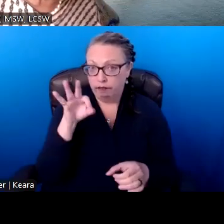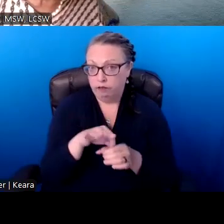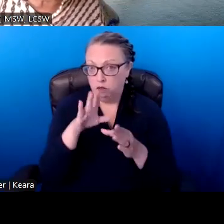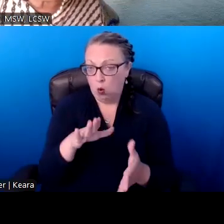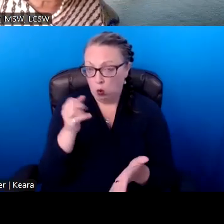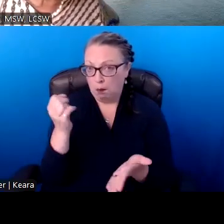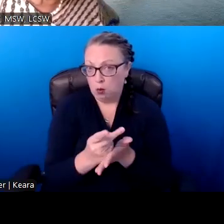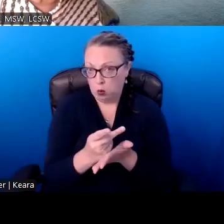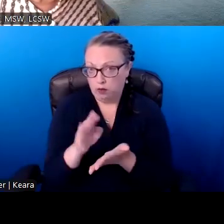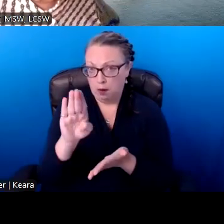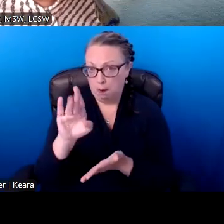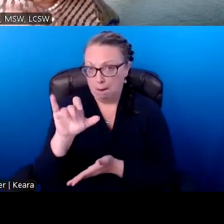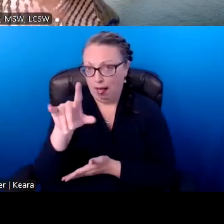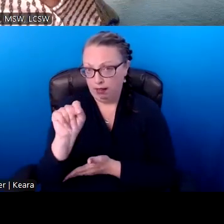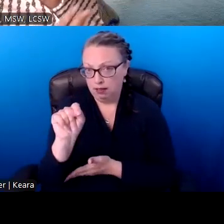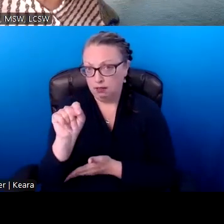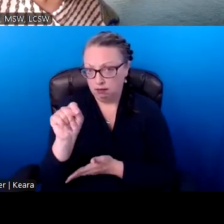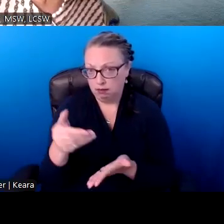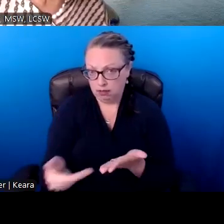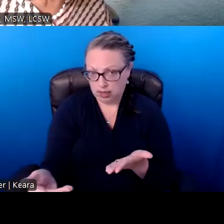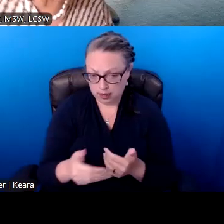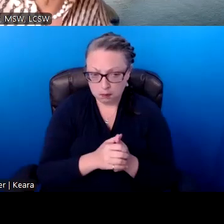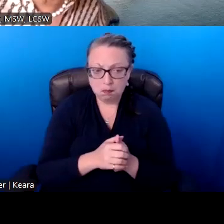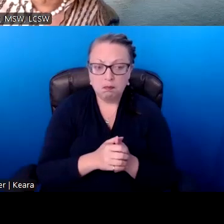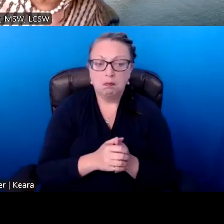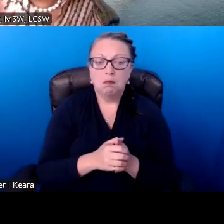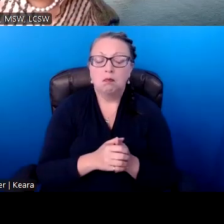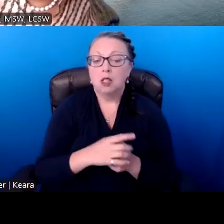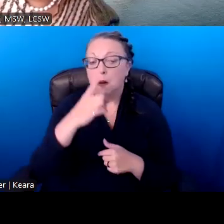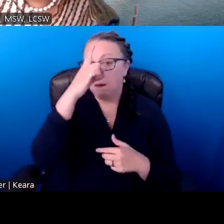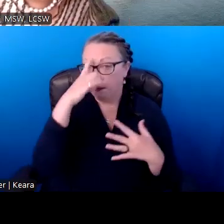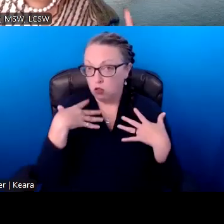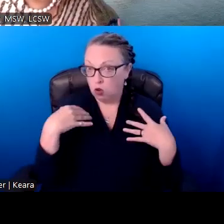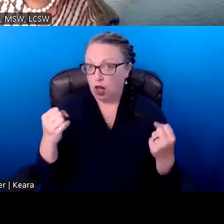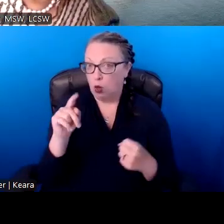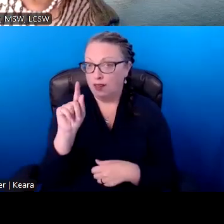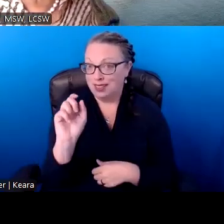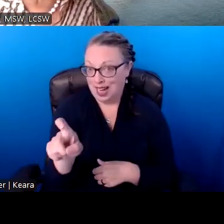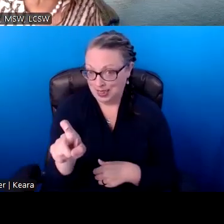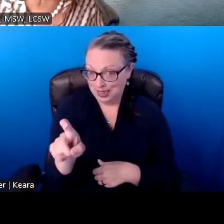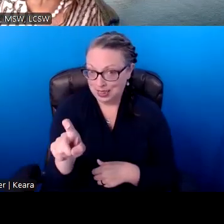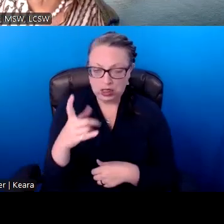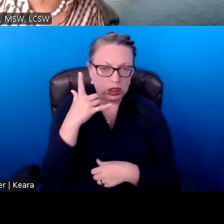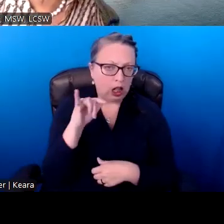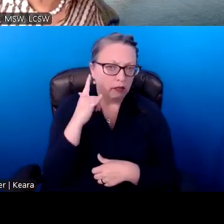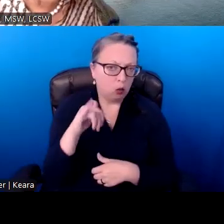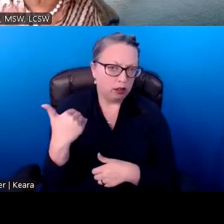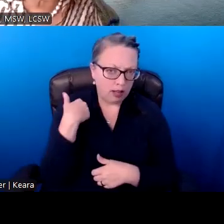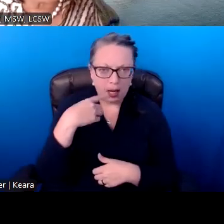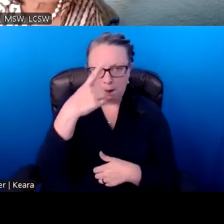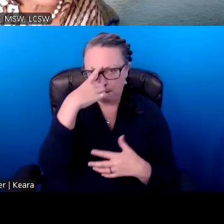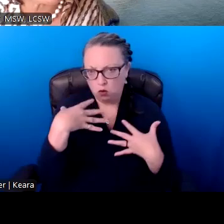measures. So also mental health tasks. California has had this mental health task, which